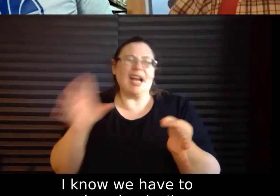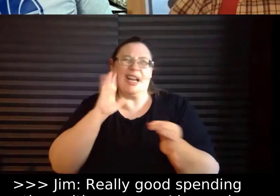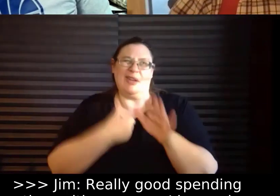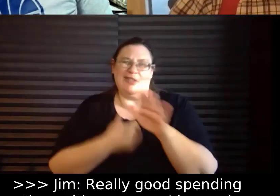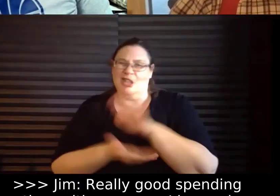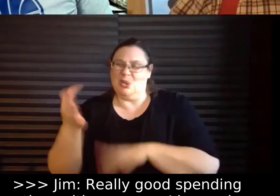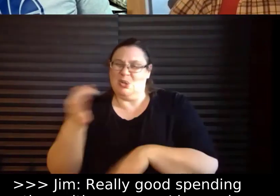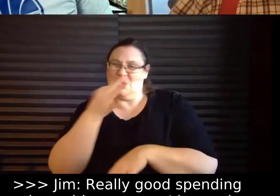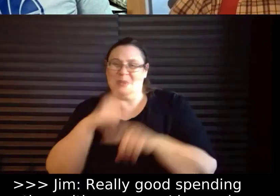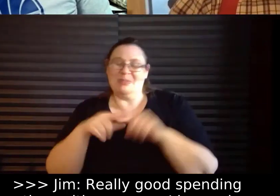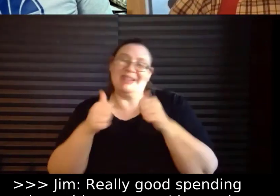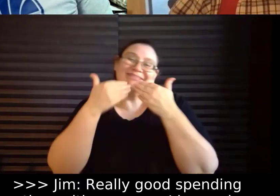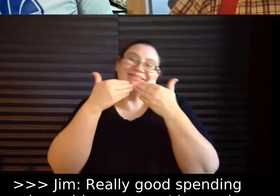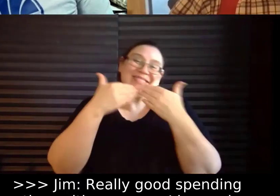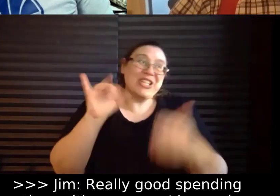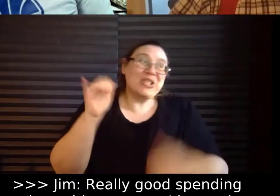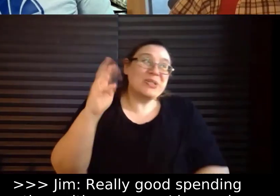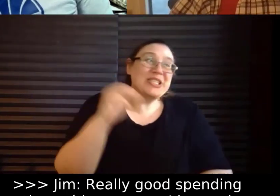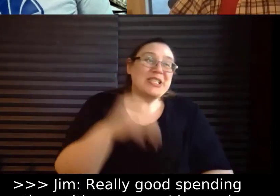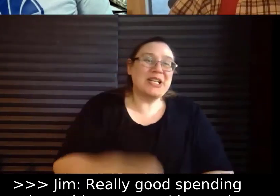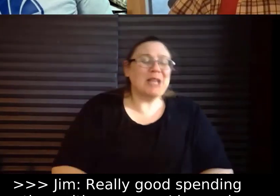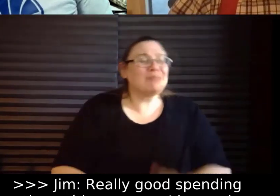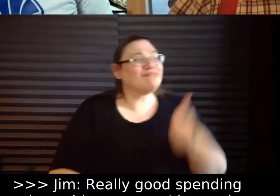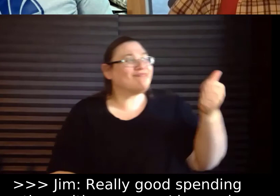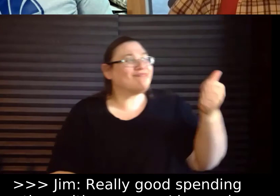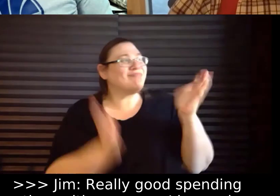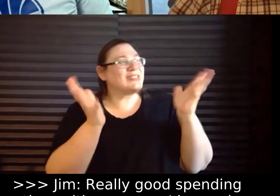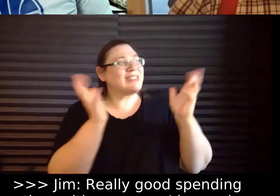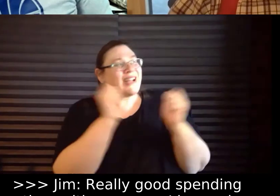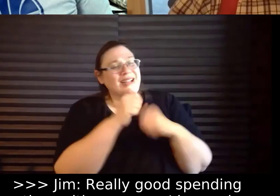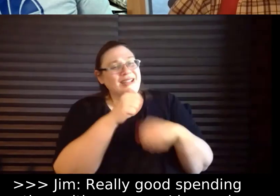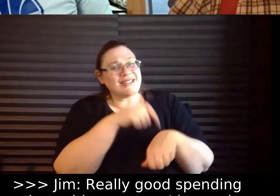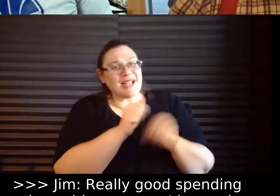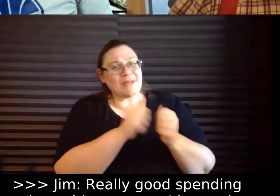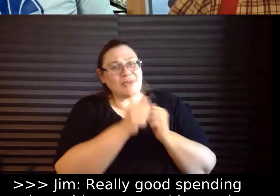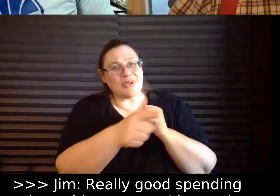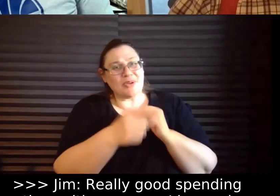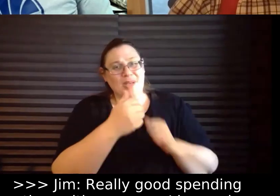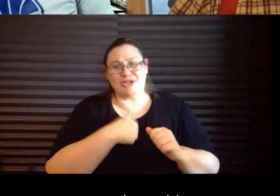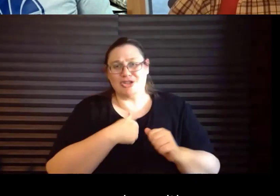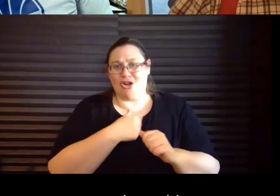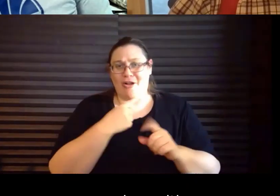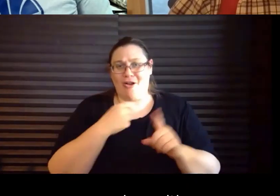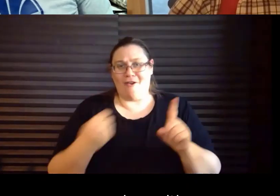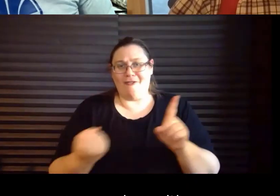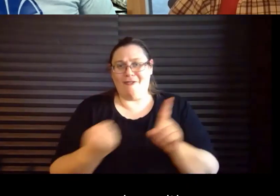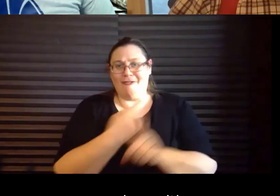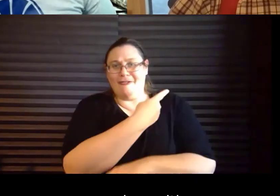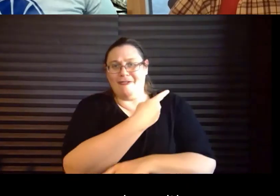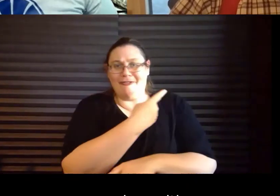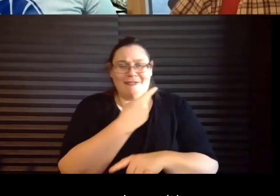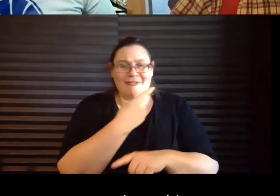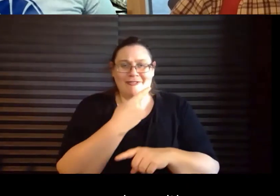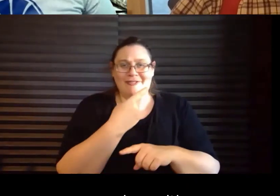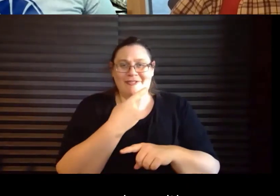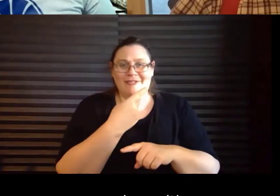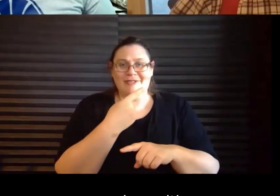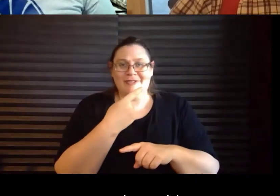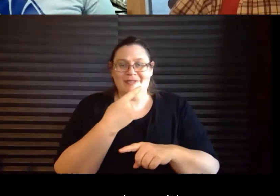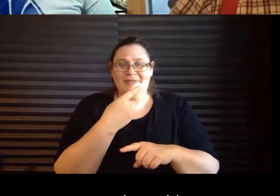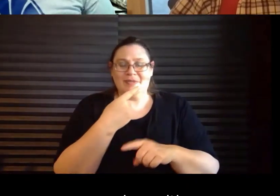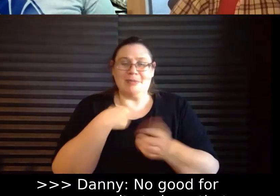to say thanks, Jim. It's really great spending time with you. I'm sorry I went off. I jumped off my soapbox with